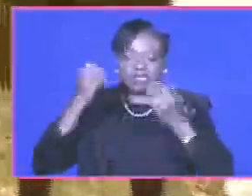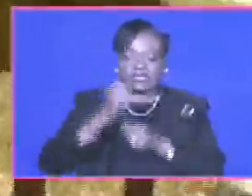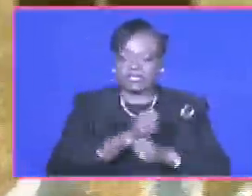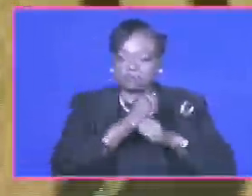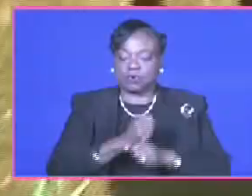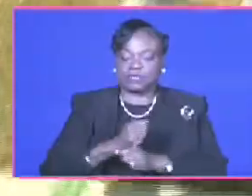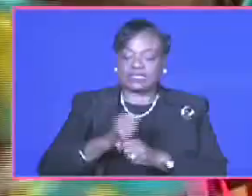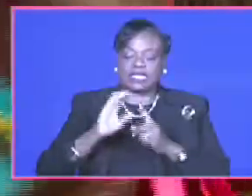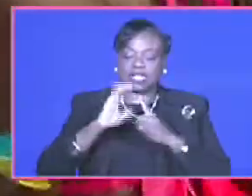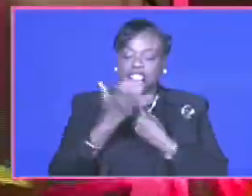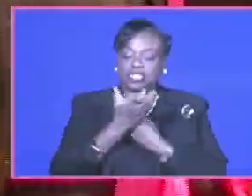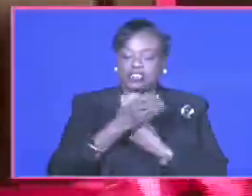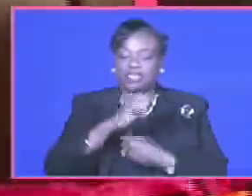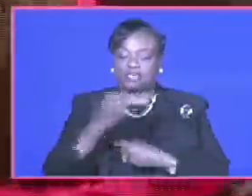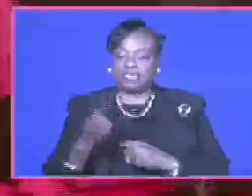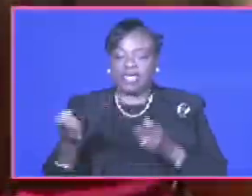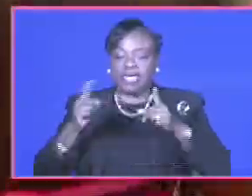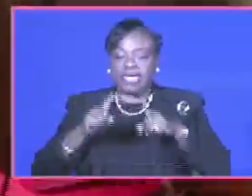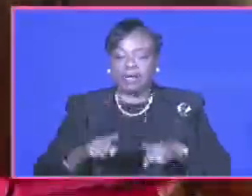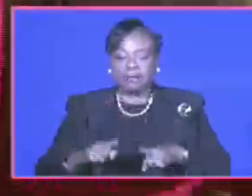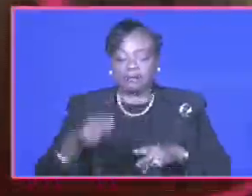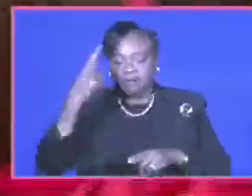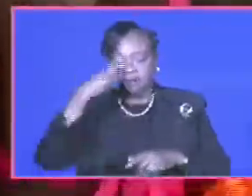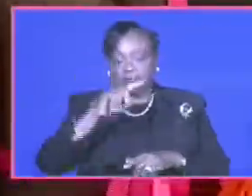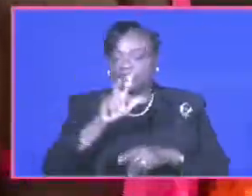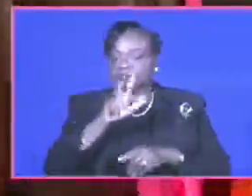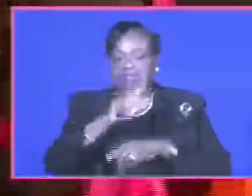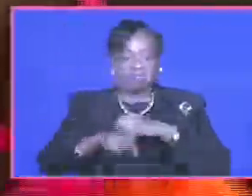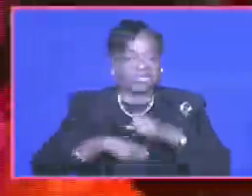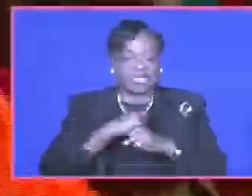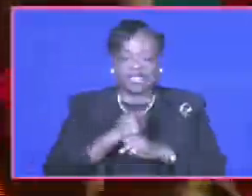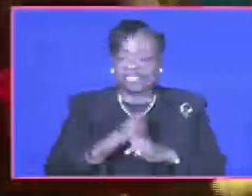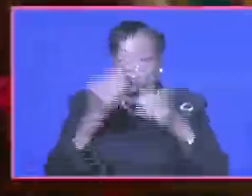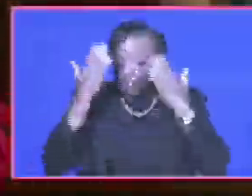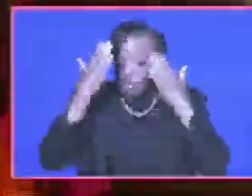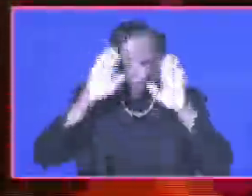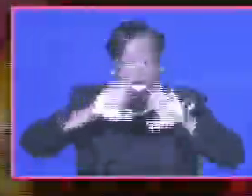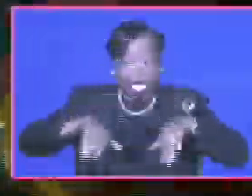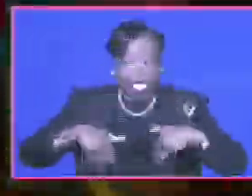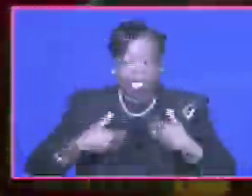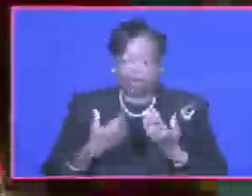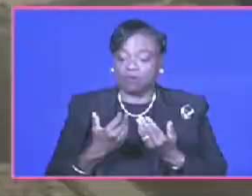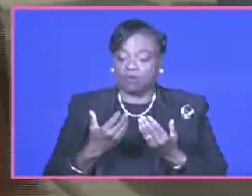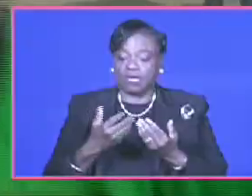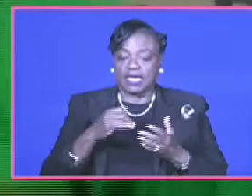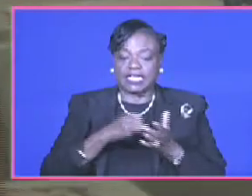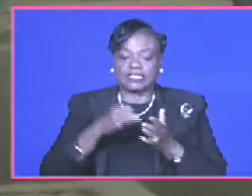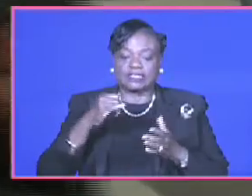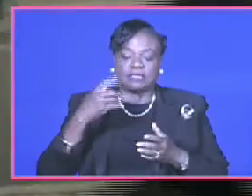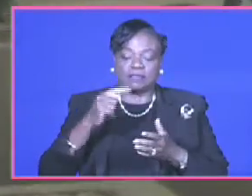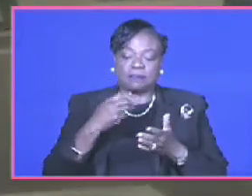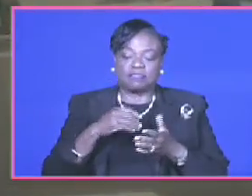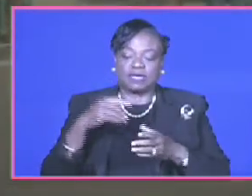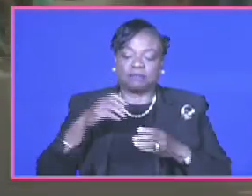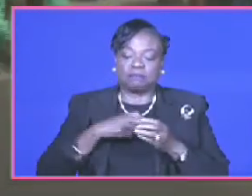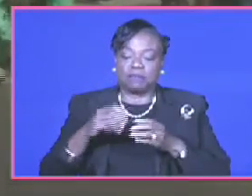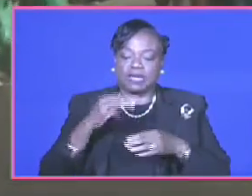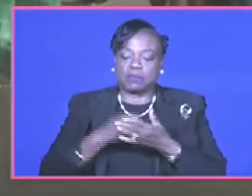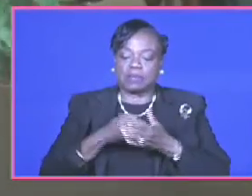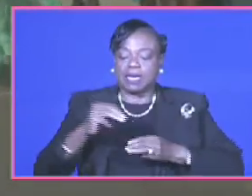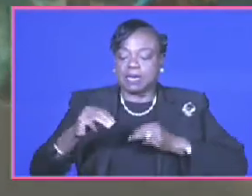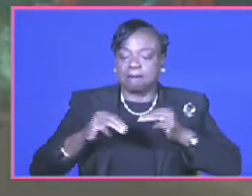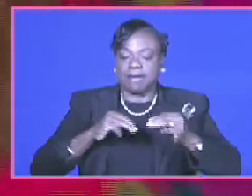says he is not sure how 2018's installment will be managed considering past challenges. De Aguila says government is still interested